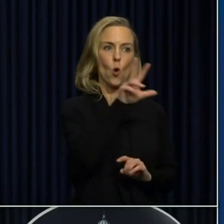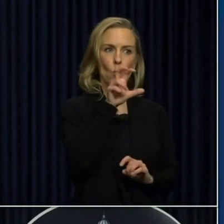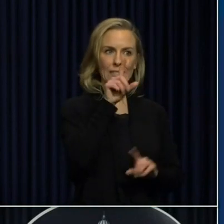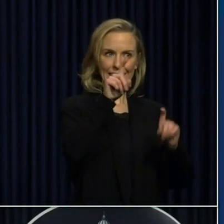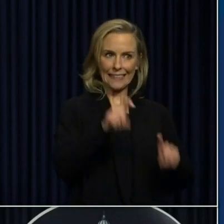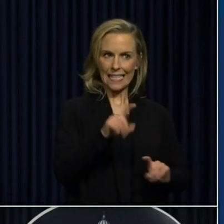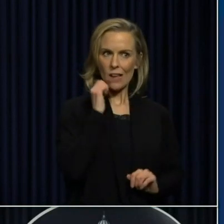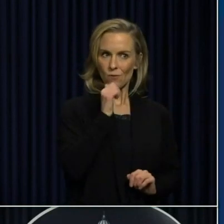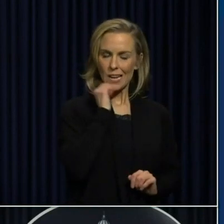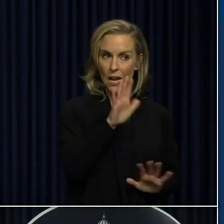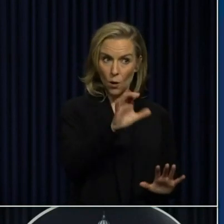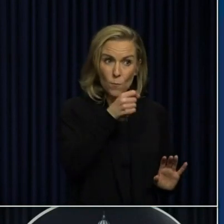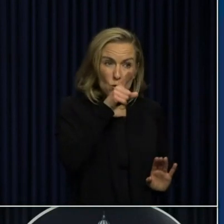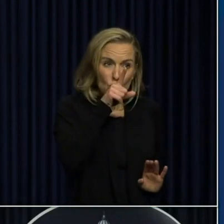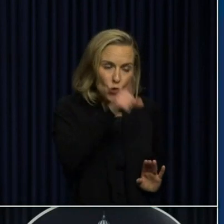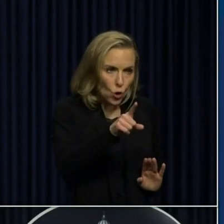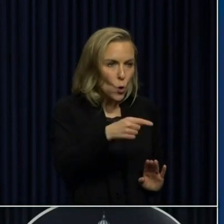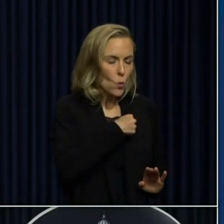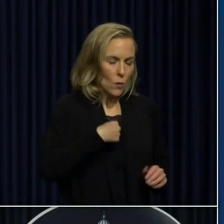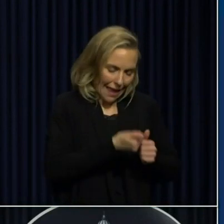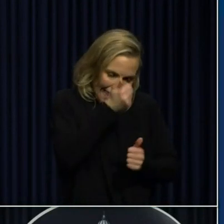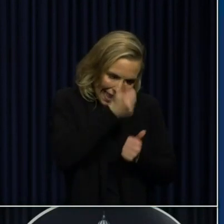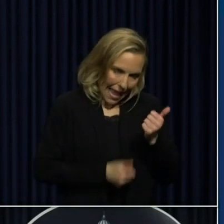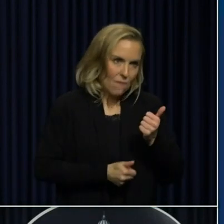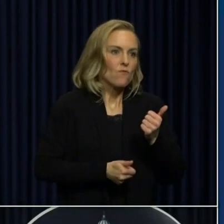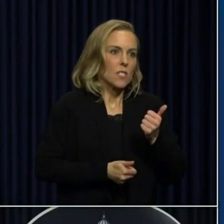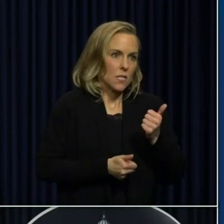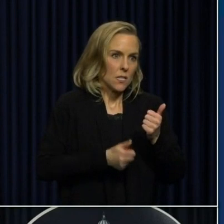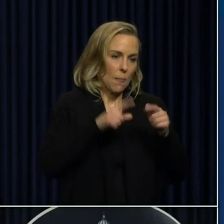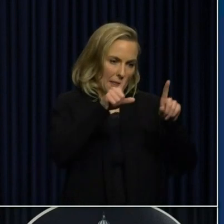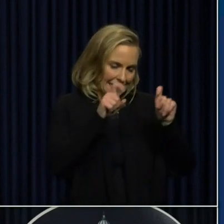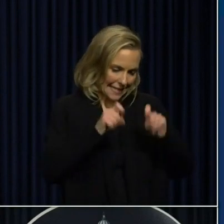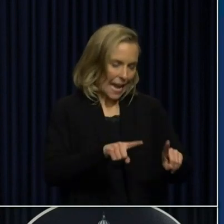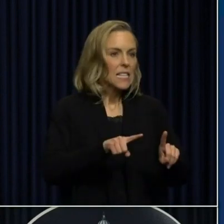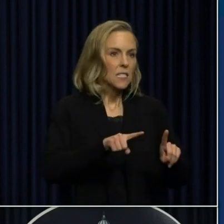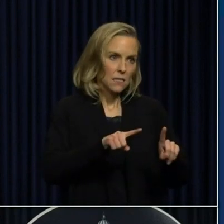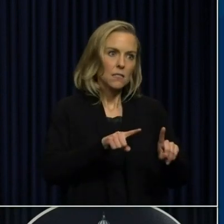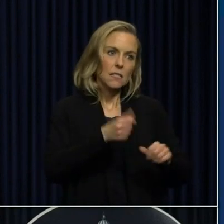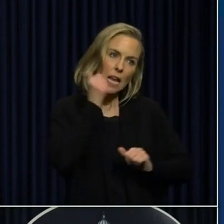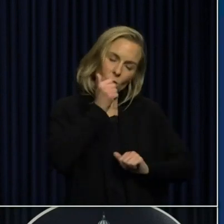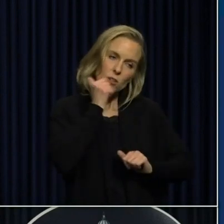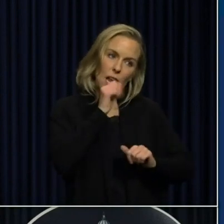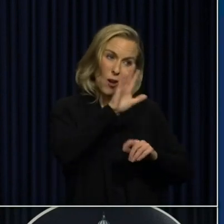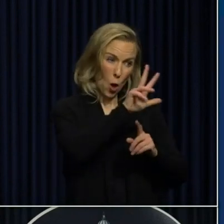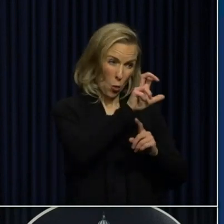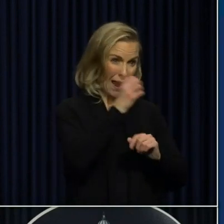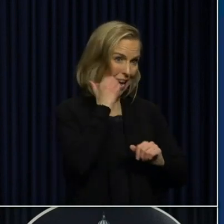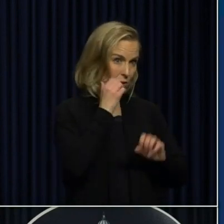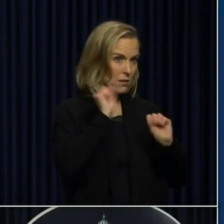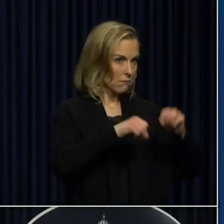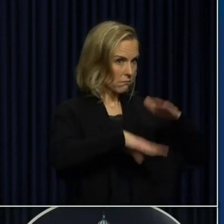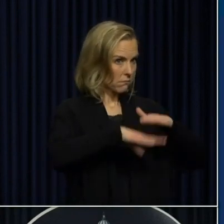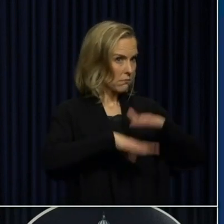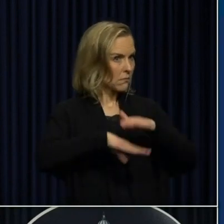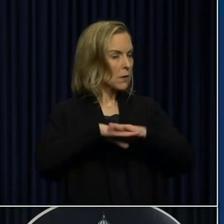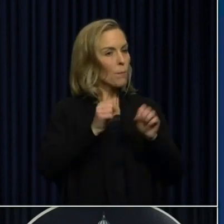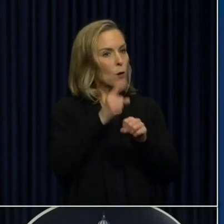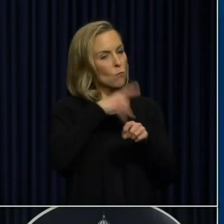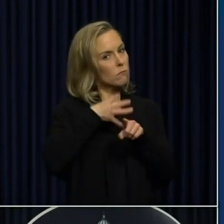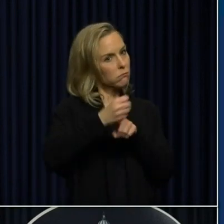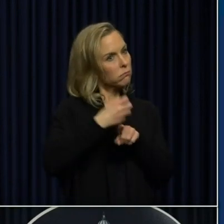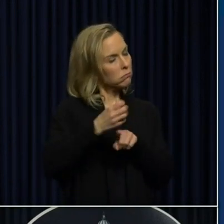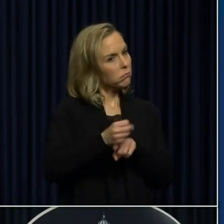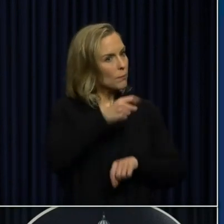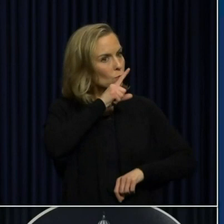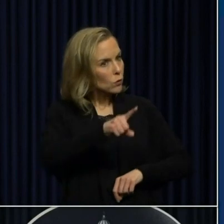I want to make sure we do every single one of those tests each day. Now, we have more than 300